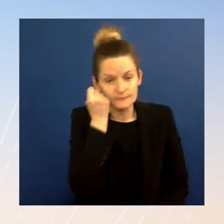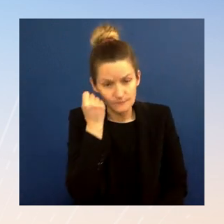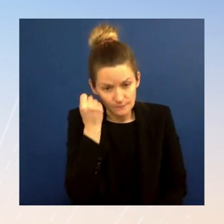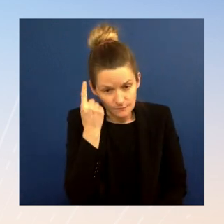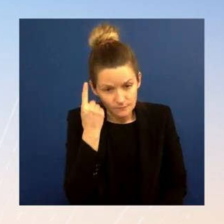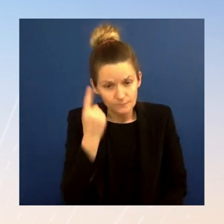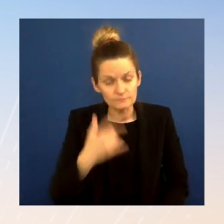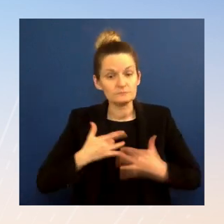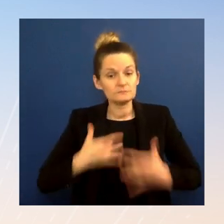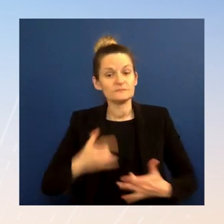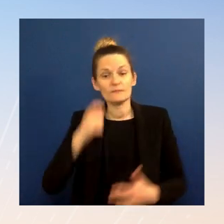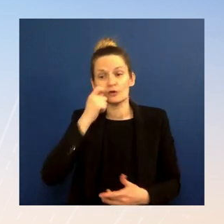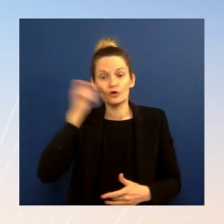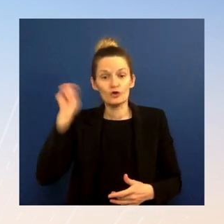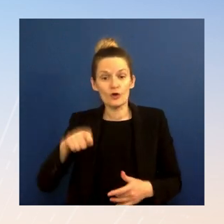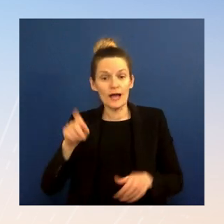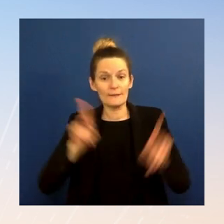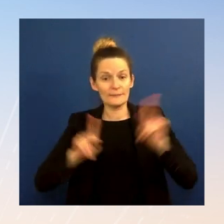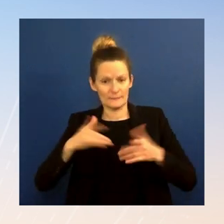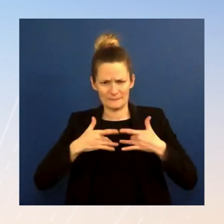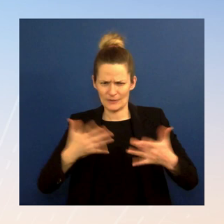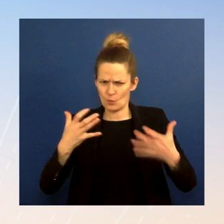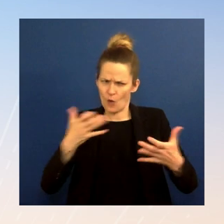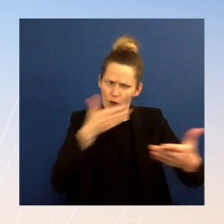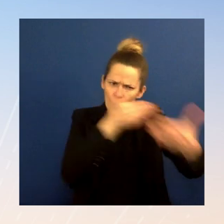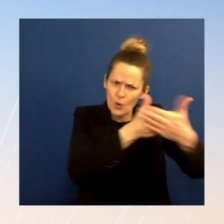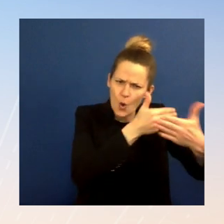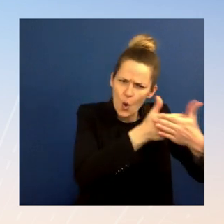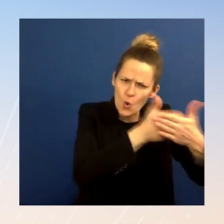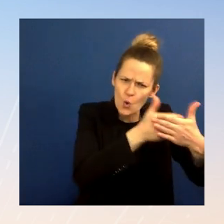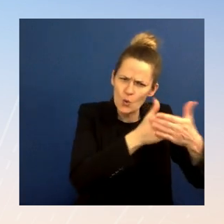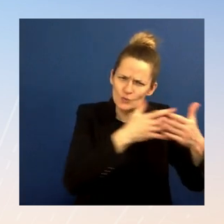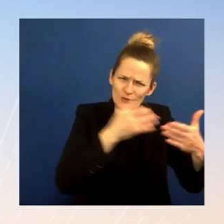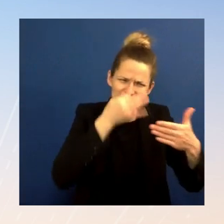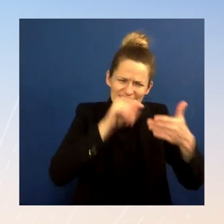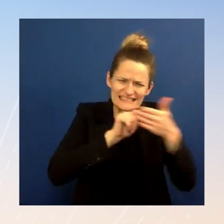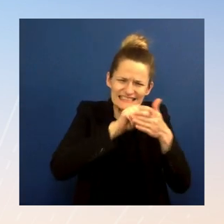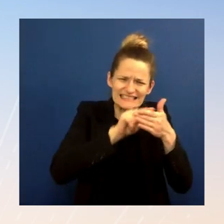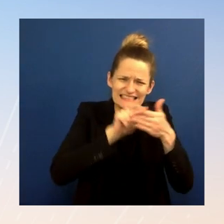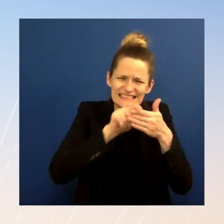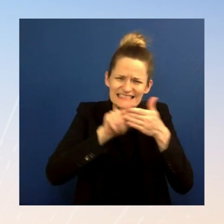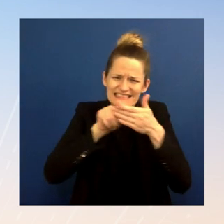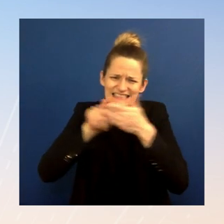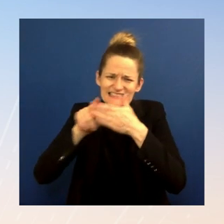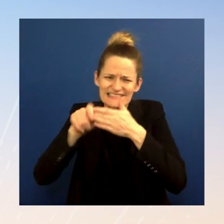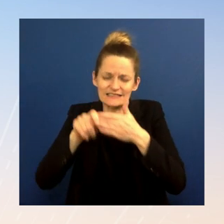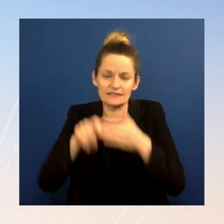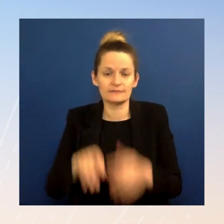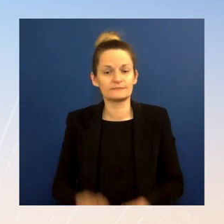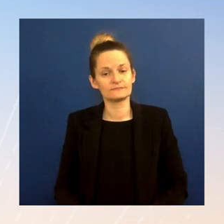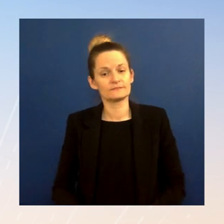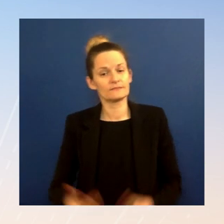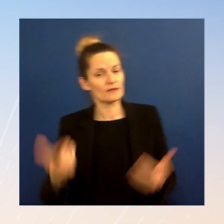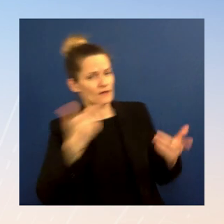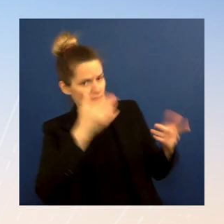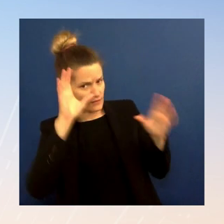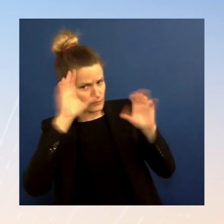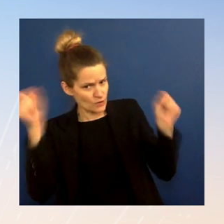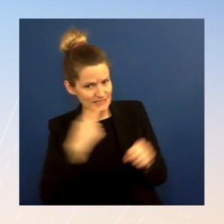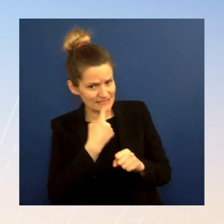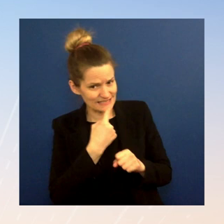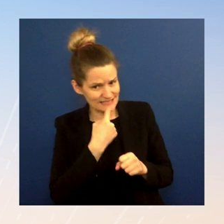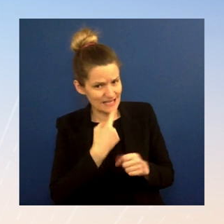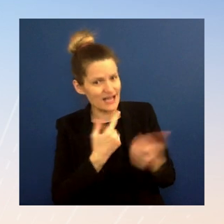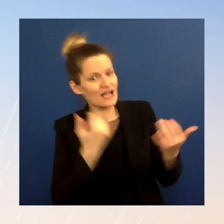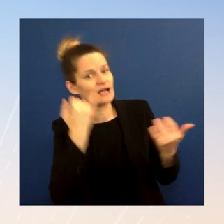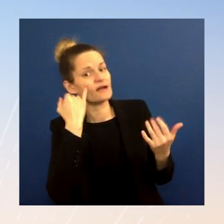energies at this point. The president has been clear that he welcomes those who do want to come here, but given this block, are there